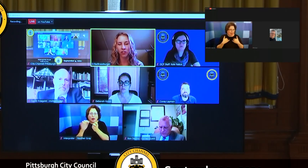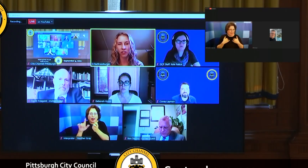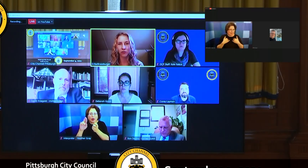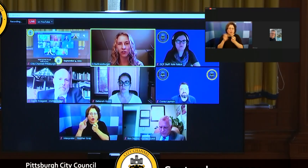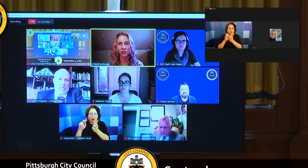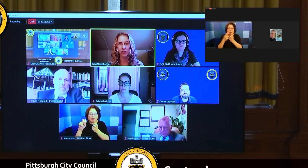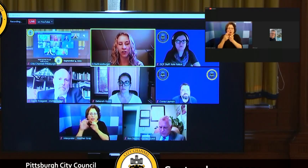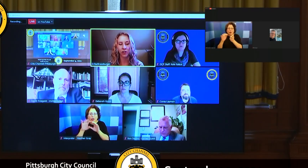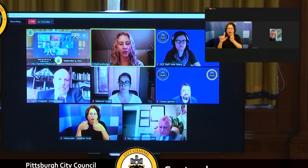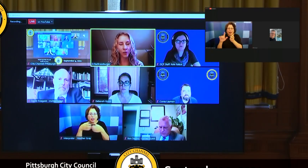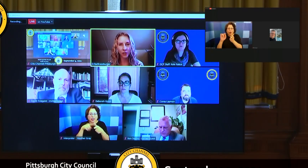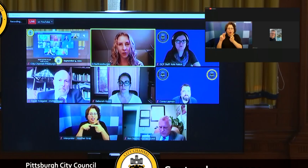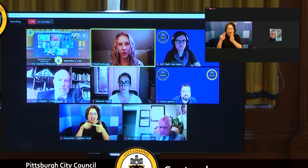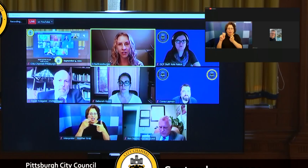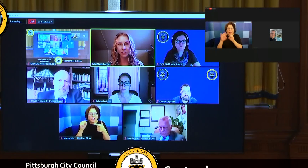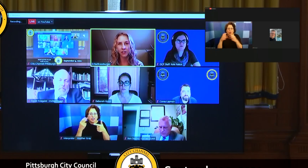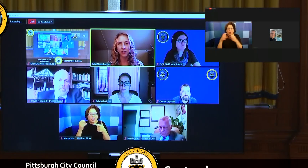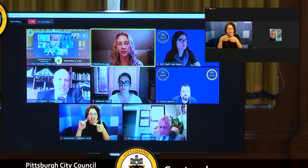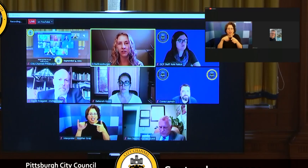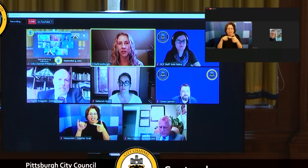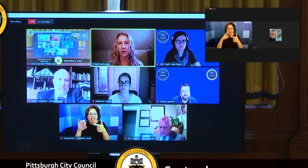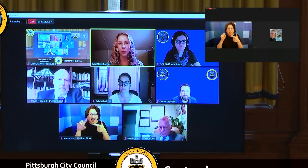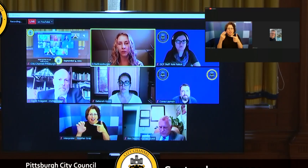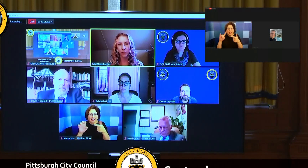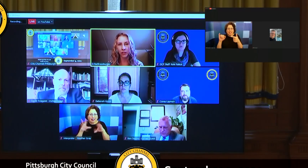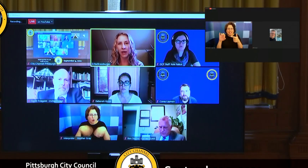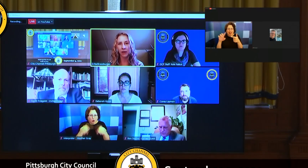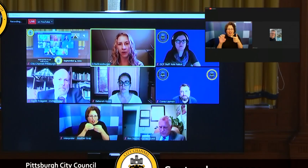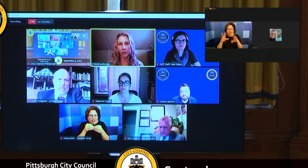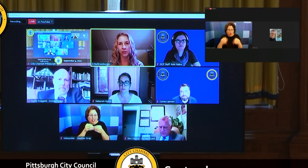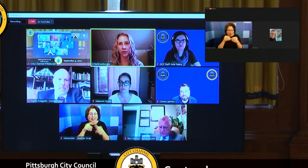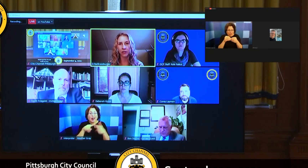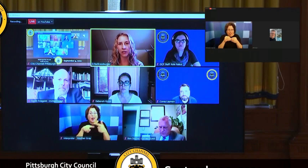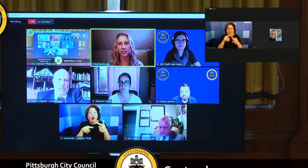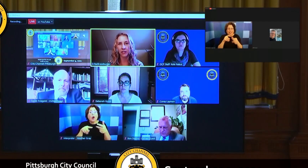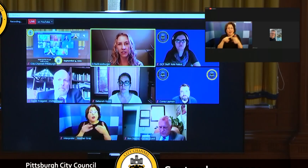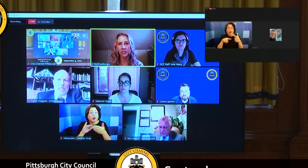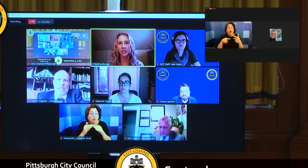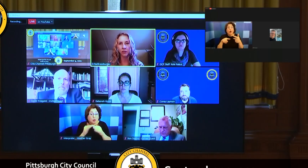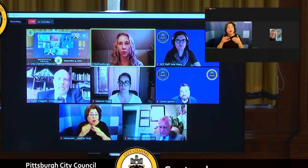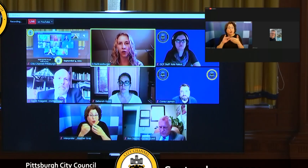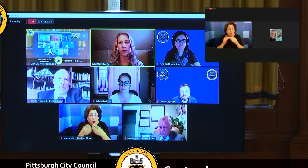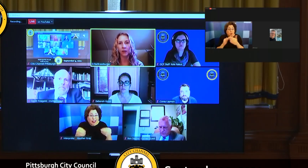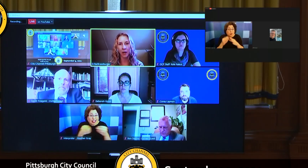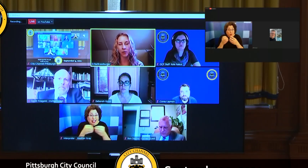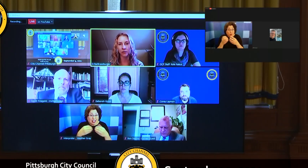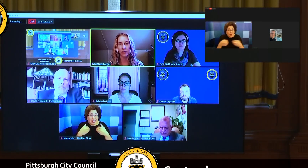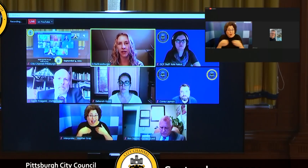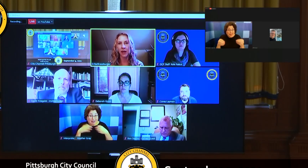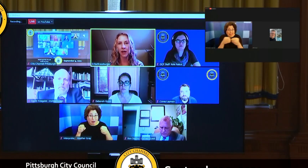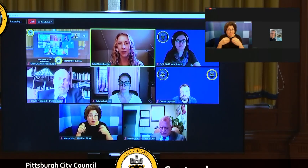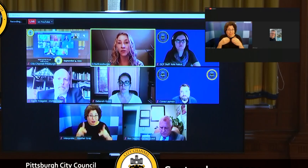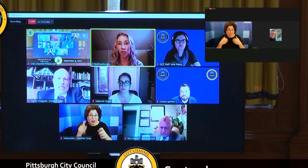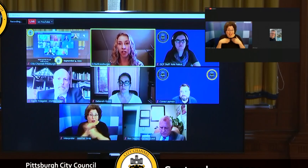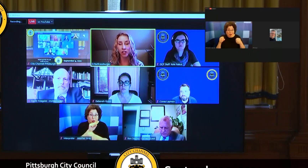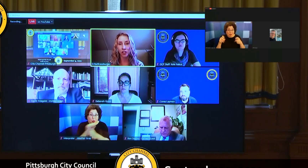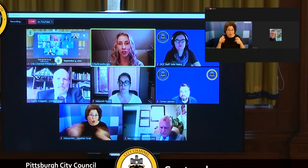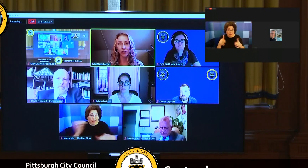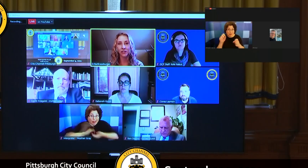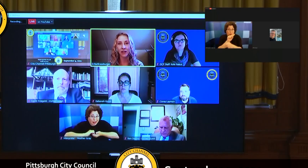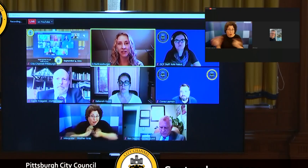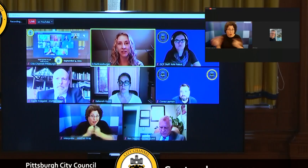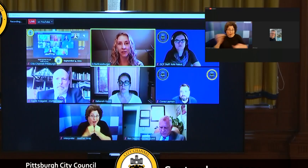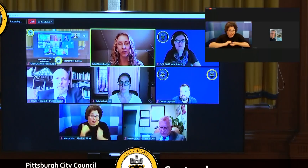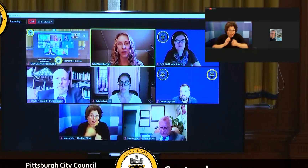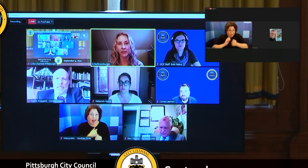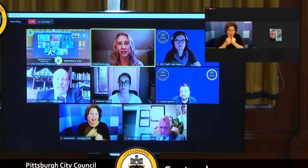Coalition as registered community organizations, we really have an opportunity to continue to work collaboratively as we've started to do these